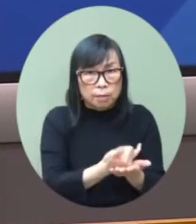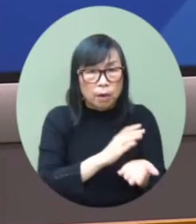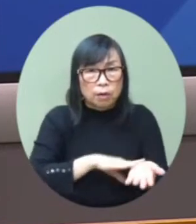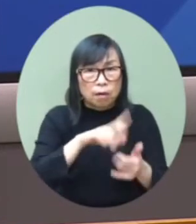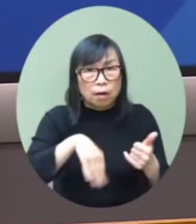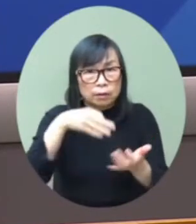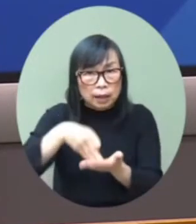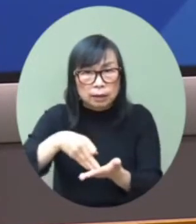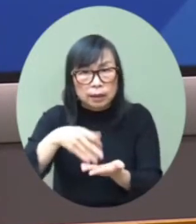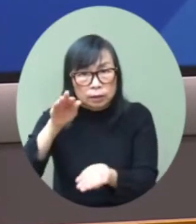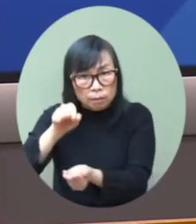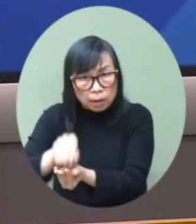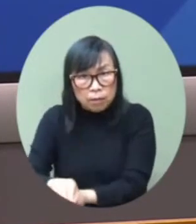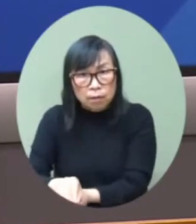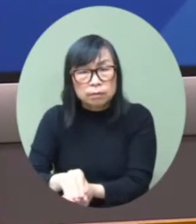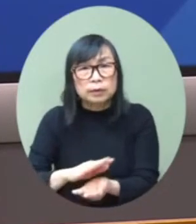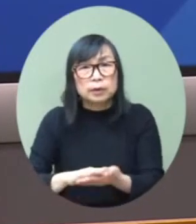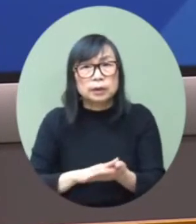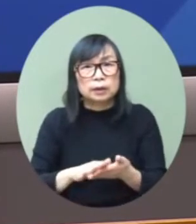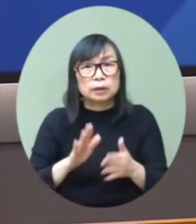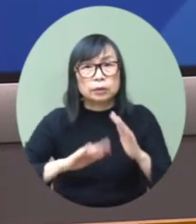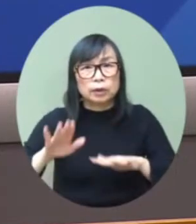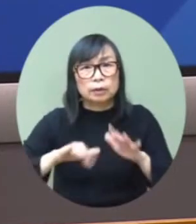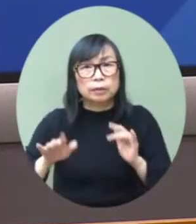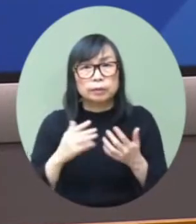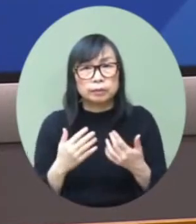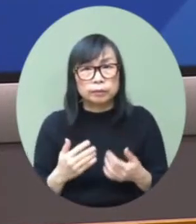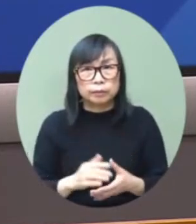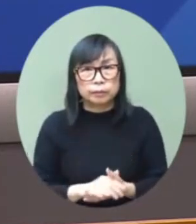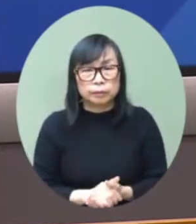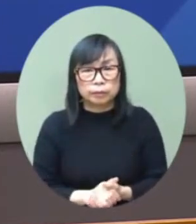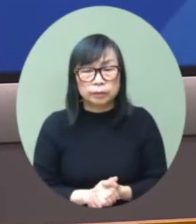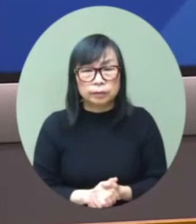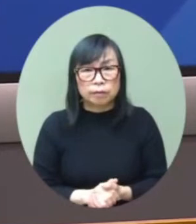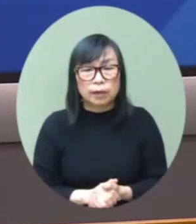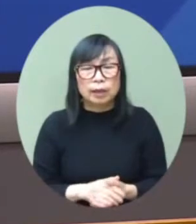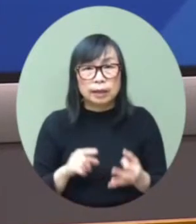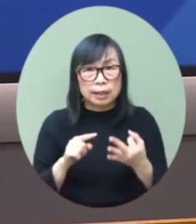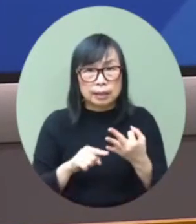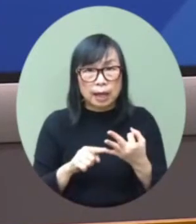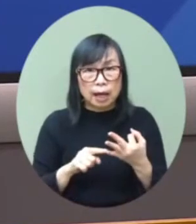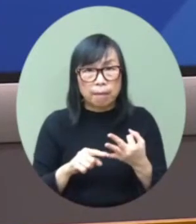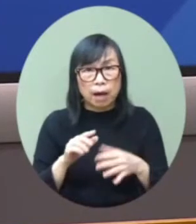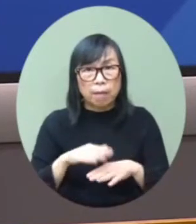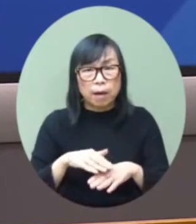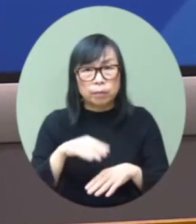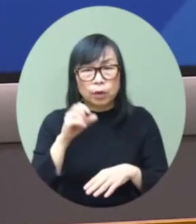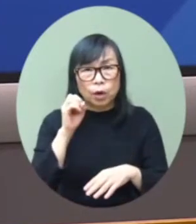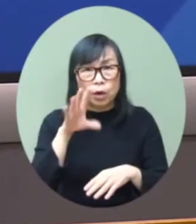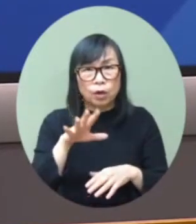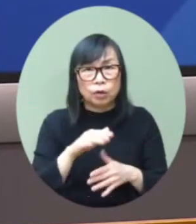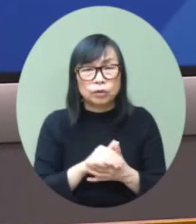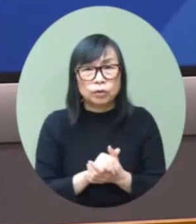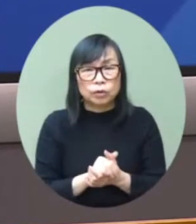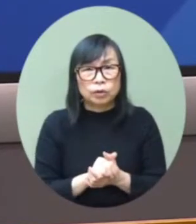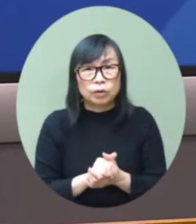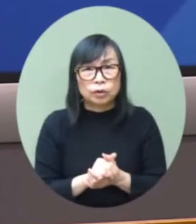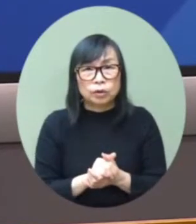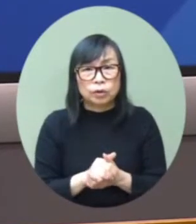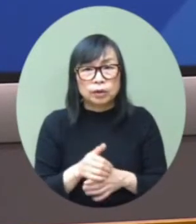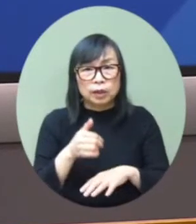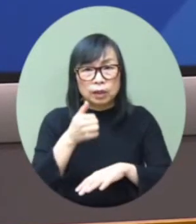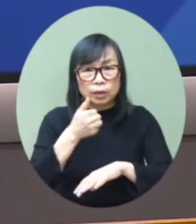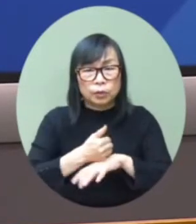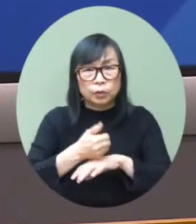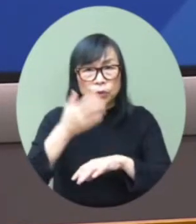public to complete the registration in funeral matters. And thirdly,